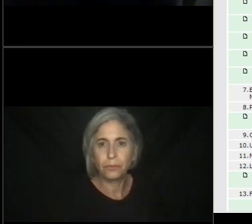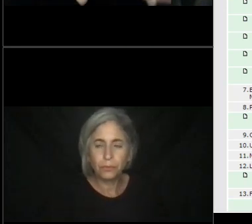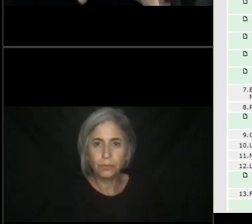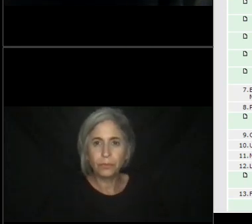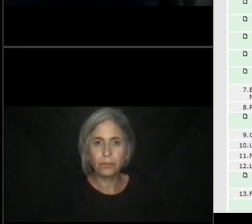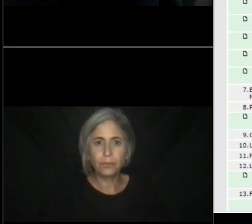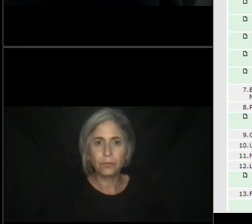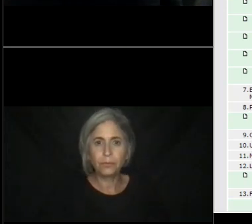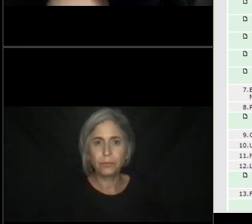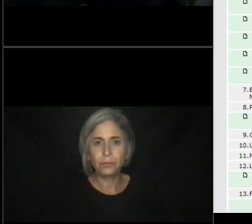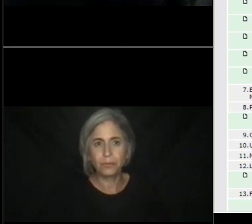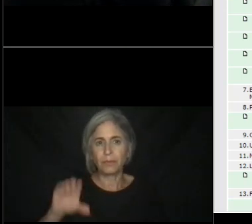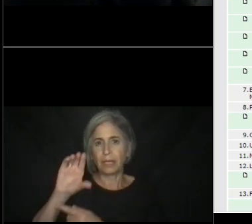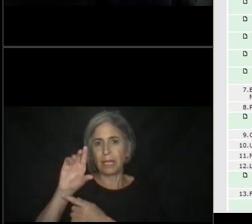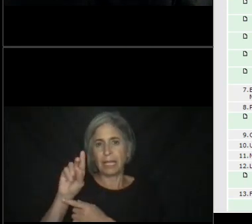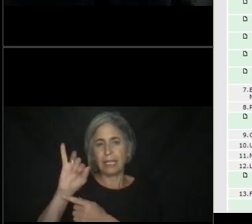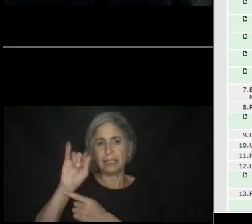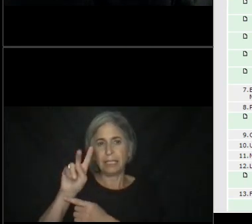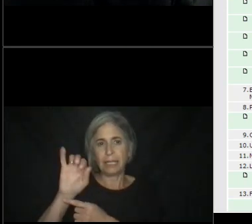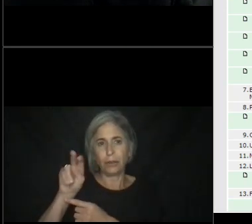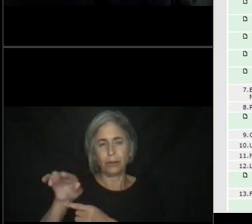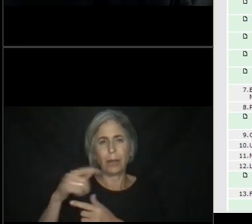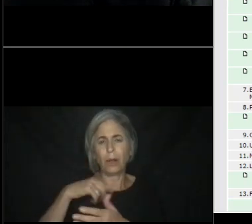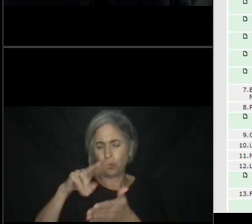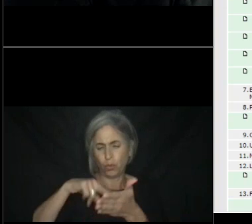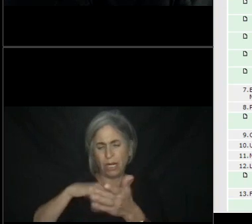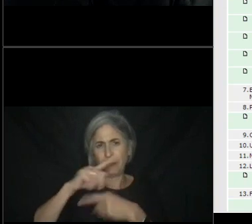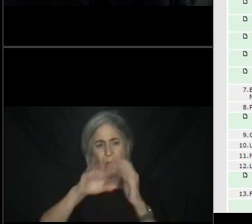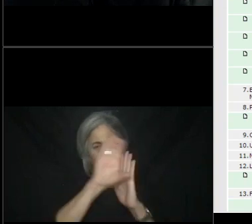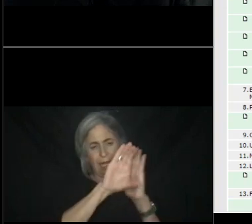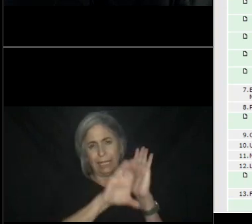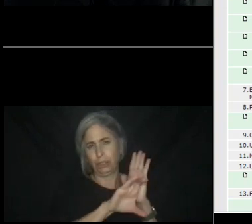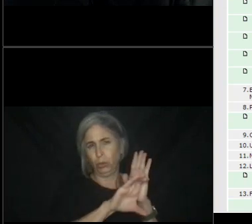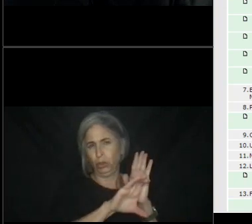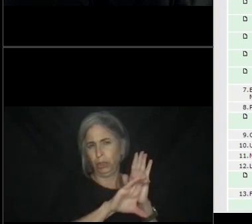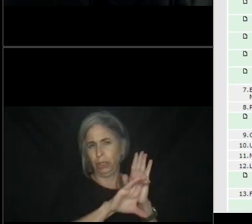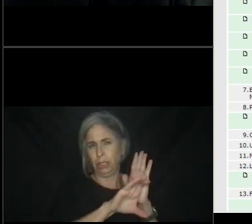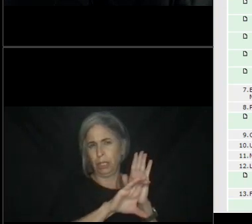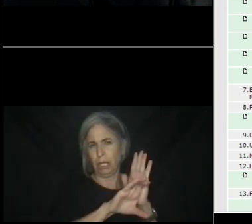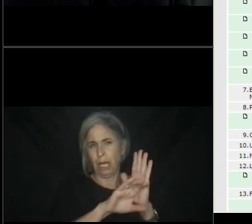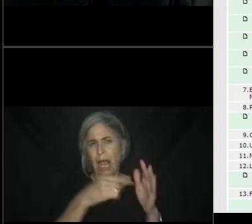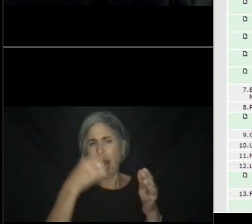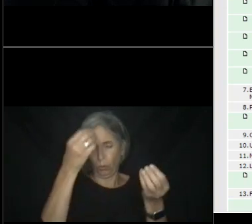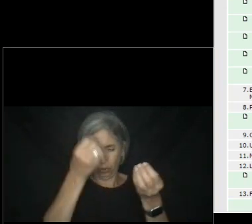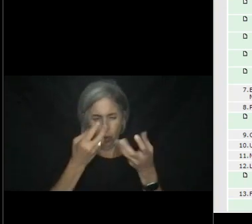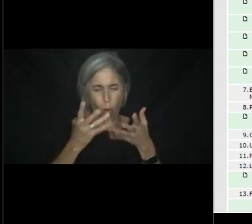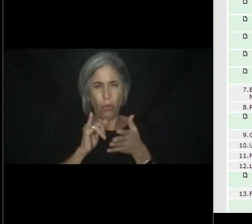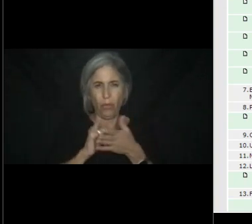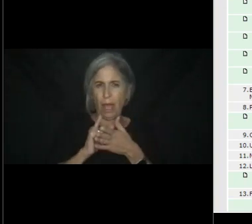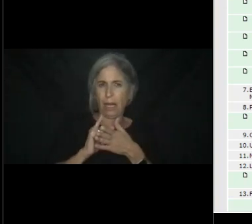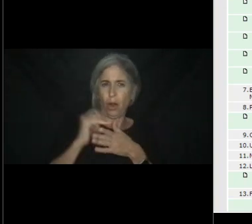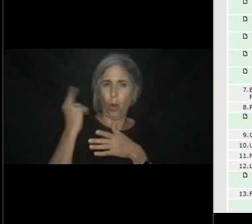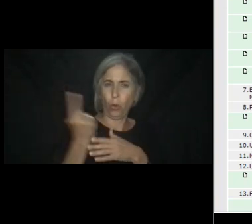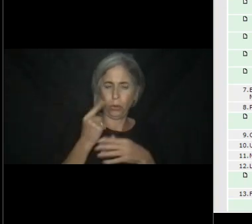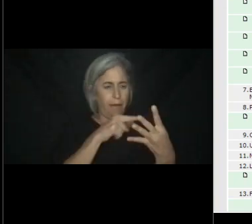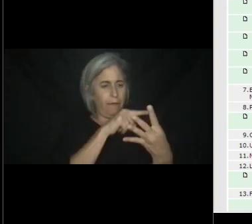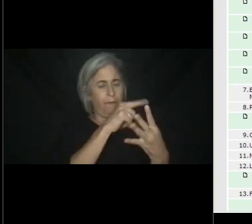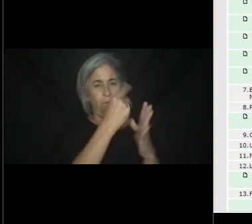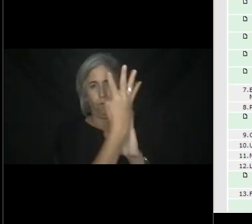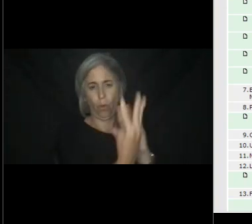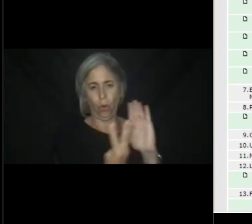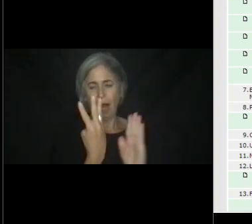Cindy Falco Di Corrado. I just want to read a little bit of the Constitution. Since I was told that only 4 hours